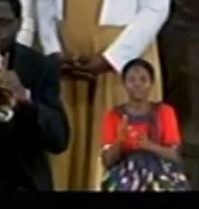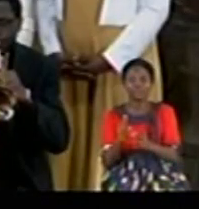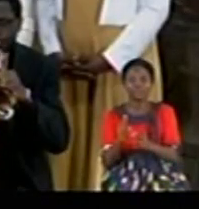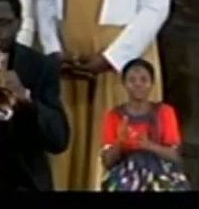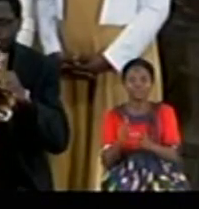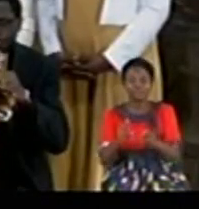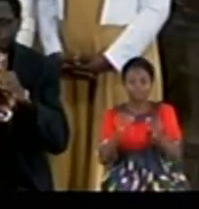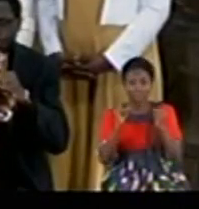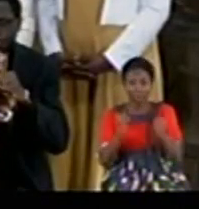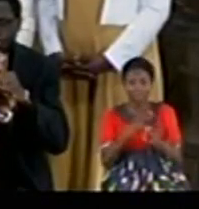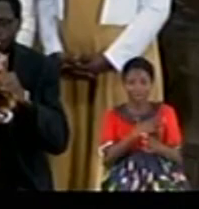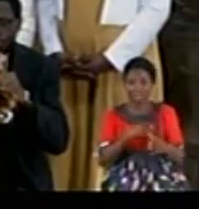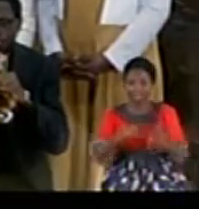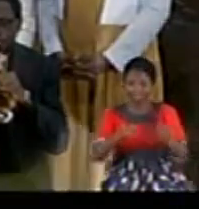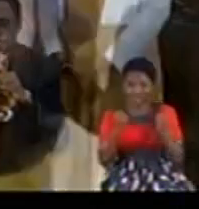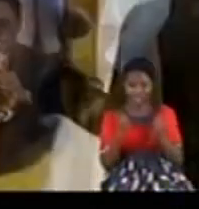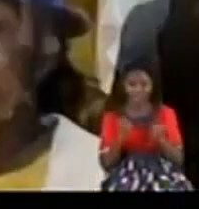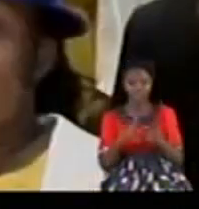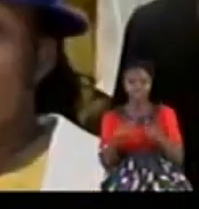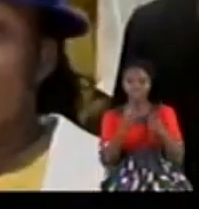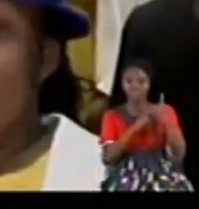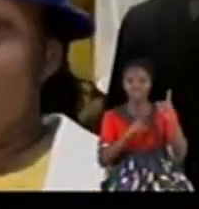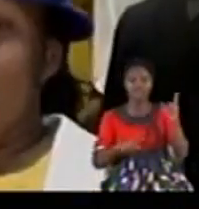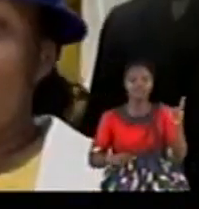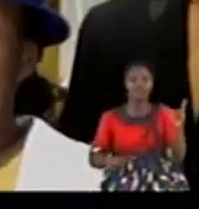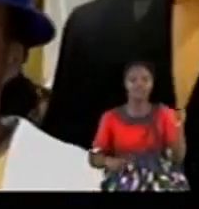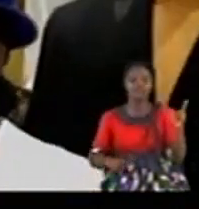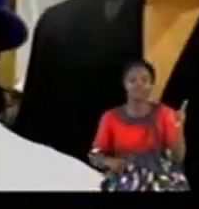honor, power and strength to the